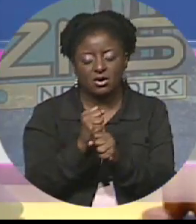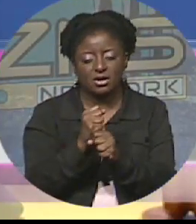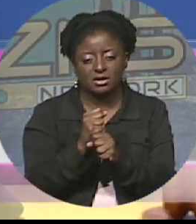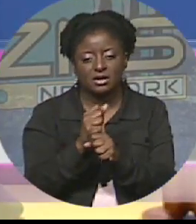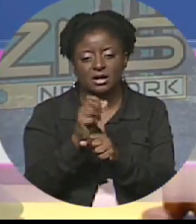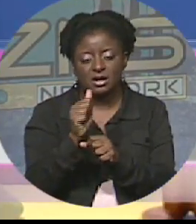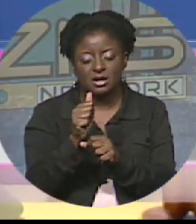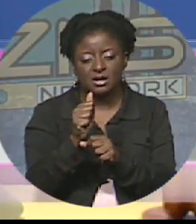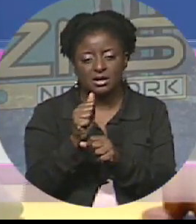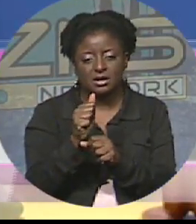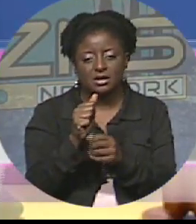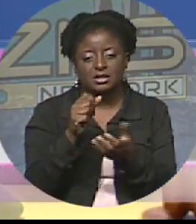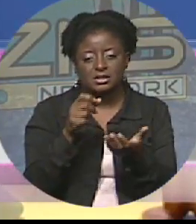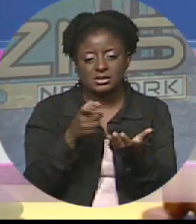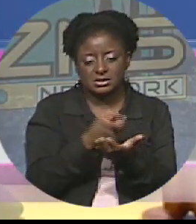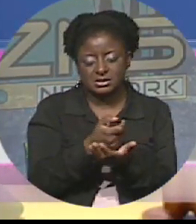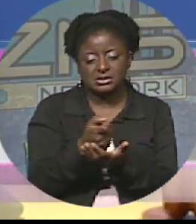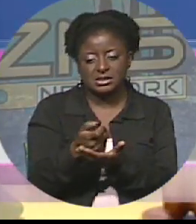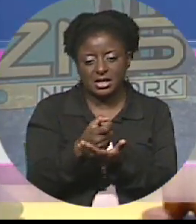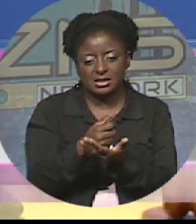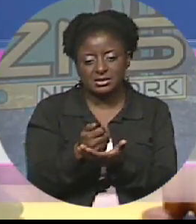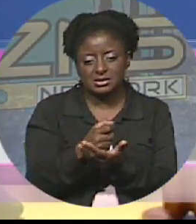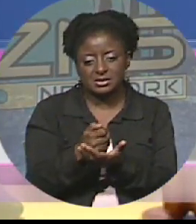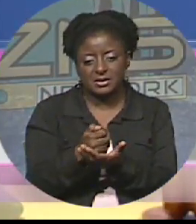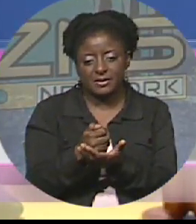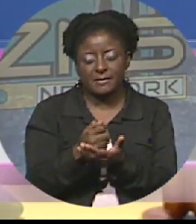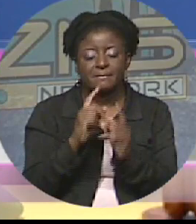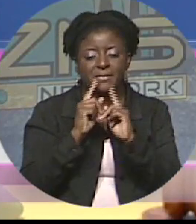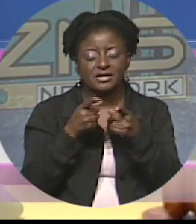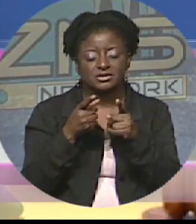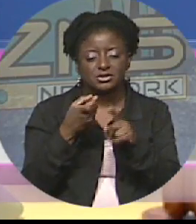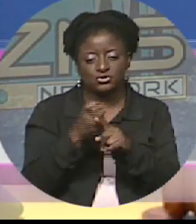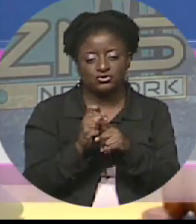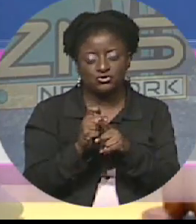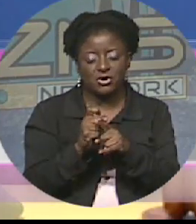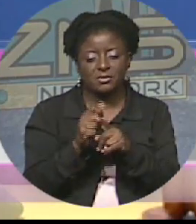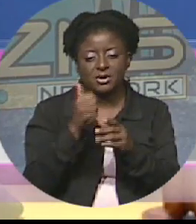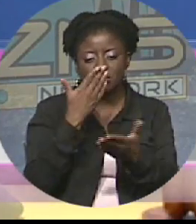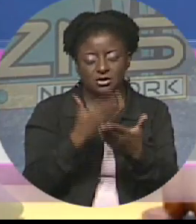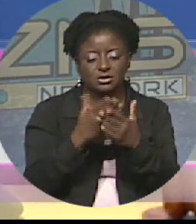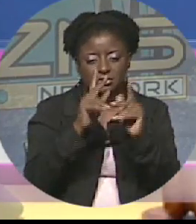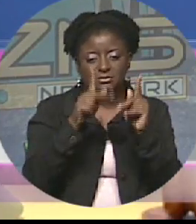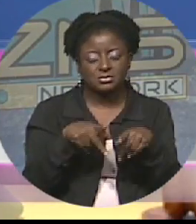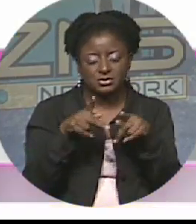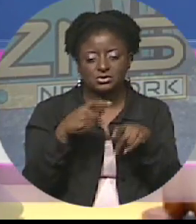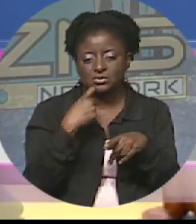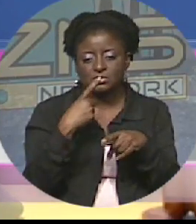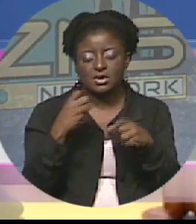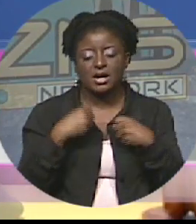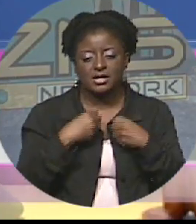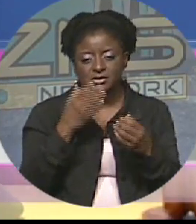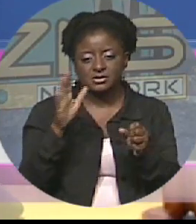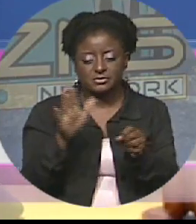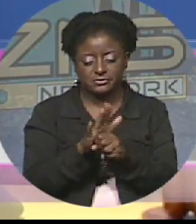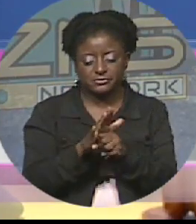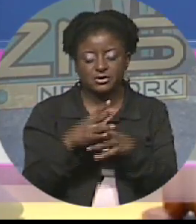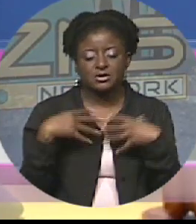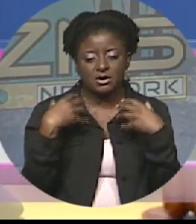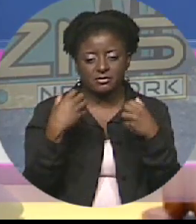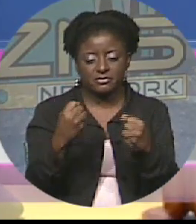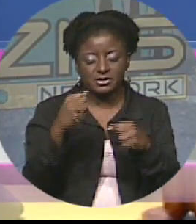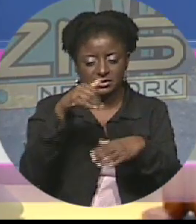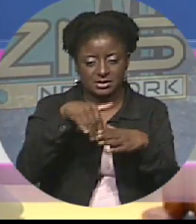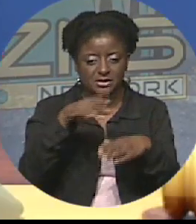WhatsApp text message from a good citizen who has full confidence in the police, who shared a picture with